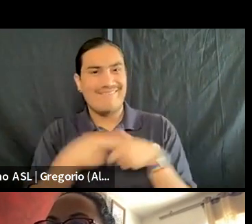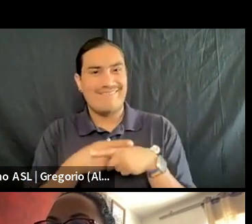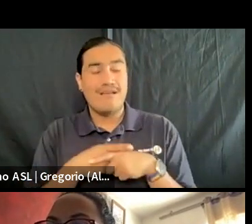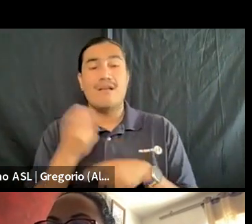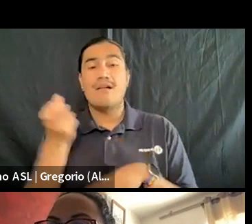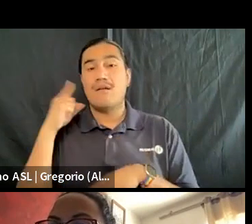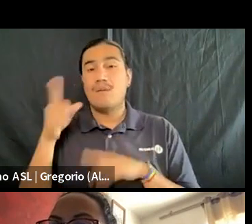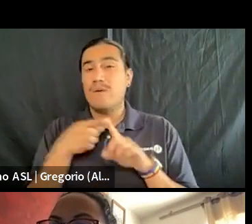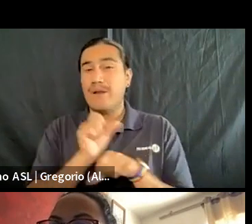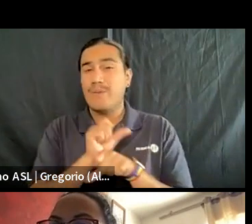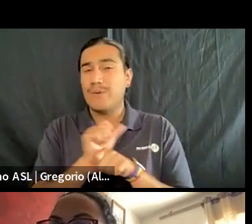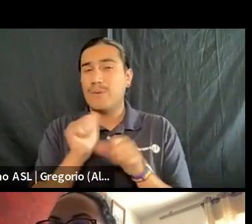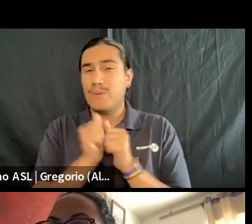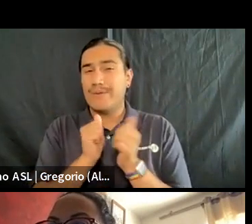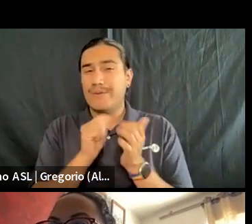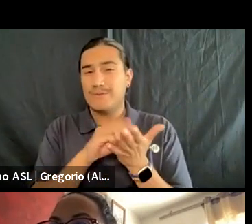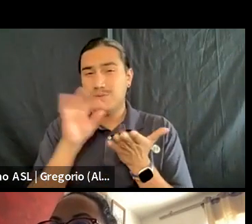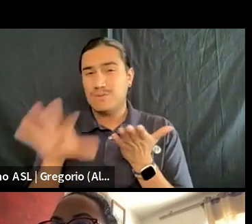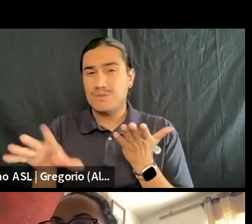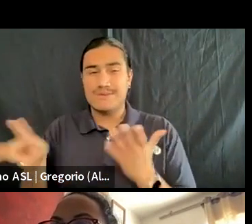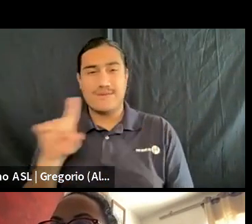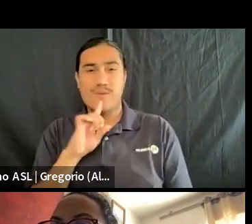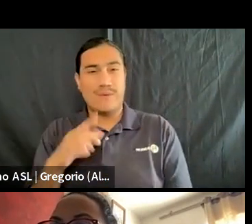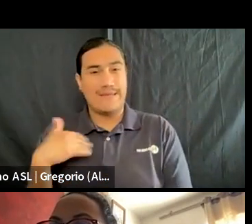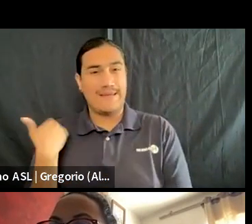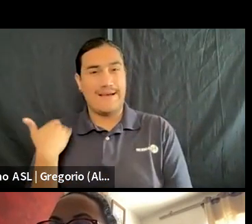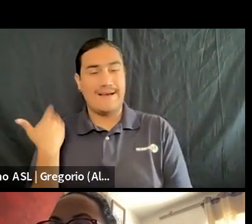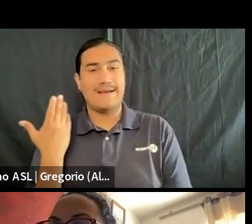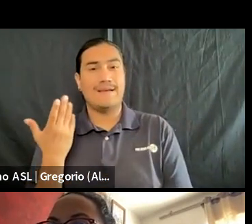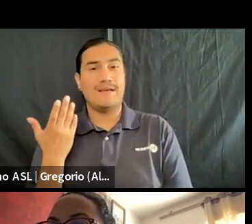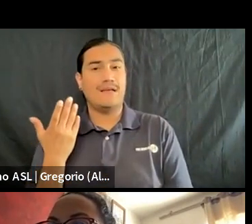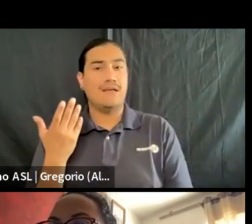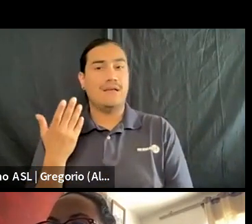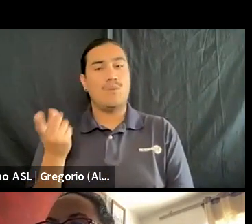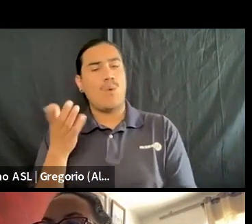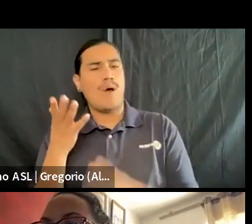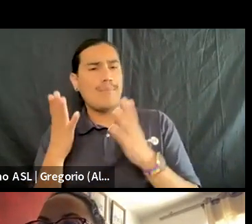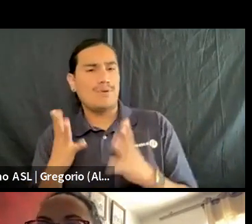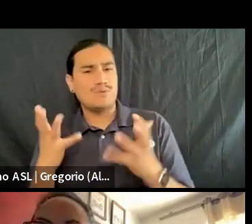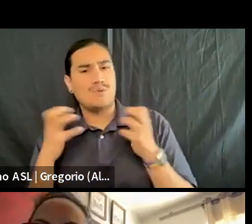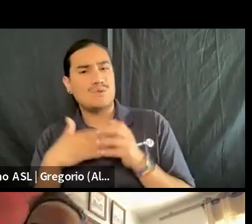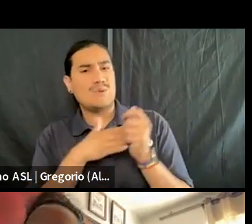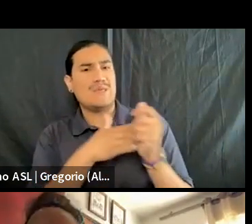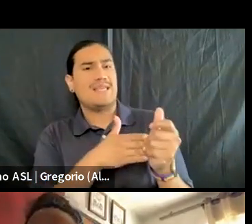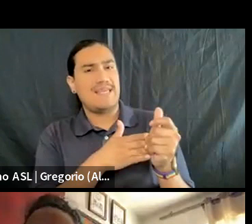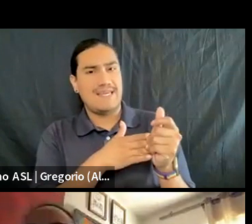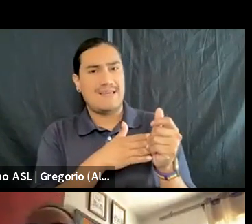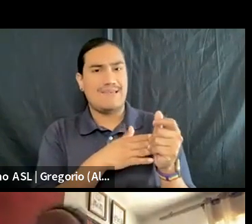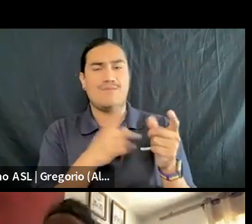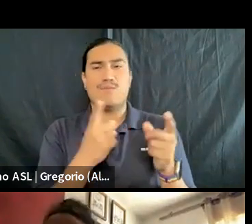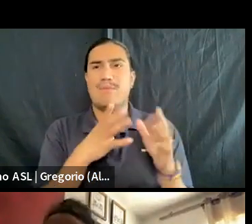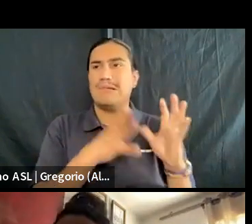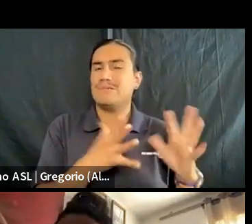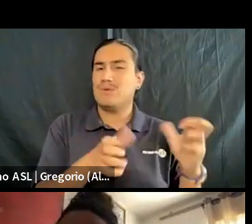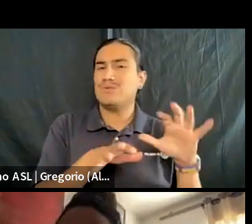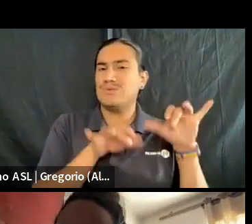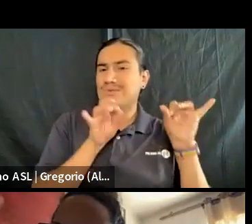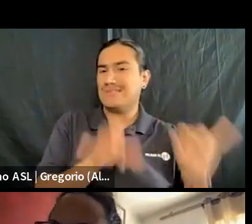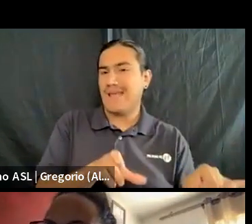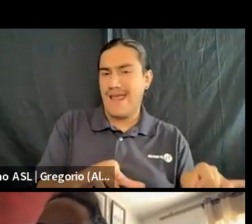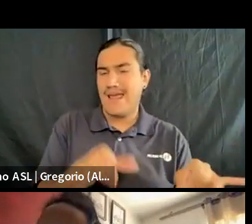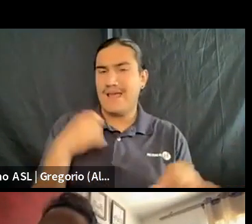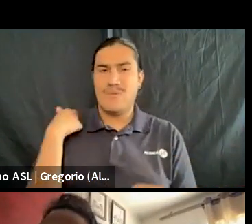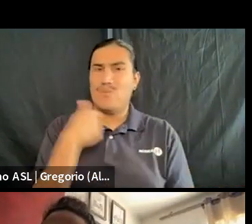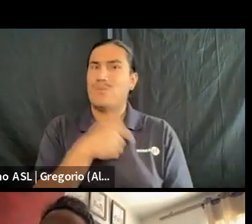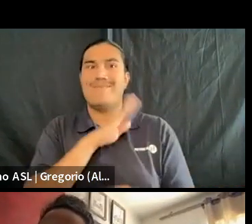with students and they're too young to, one person wants to leave the setting, one wants to stay. We all